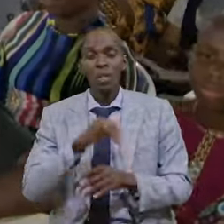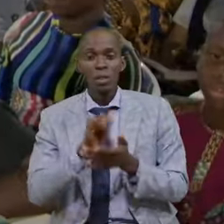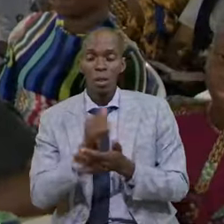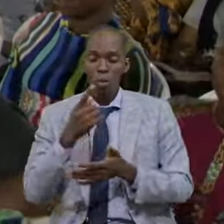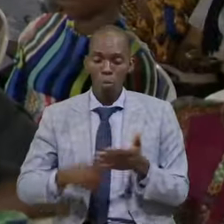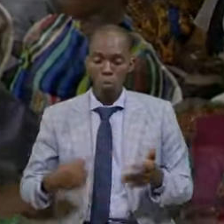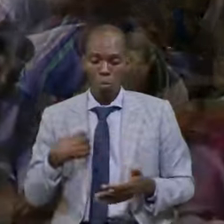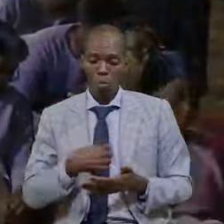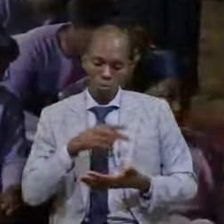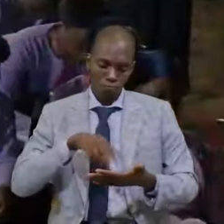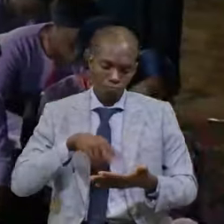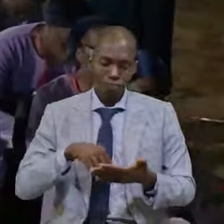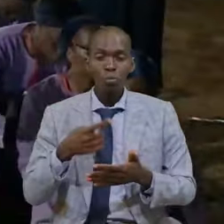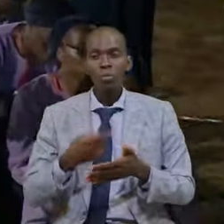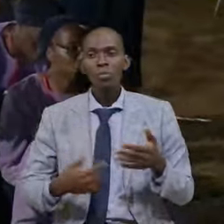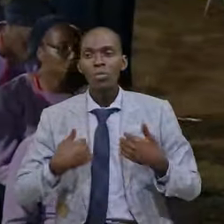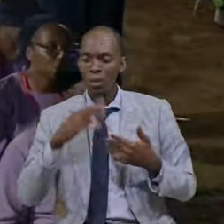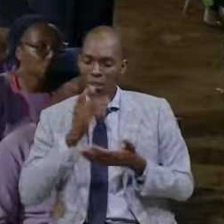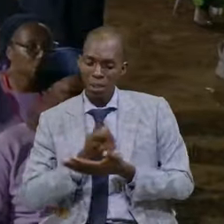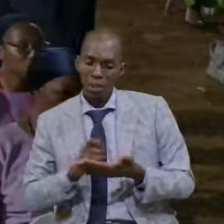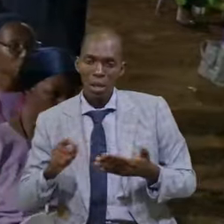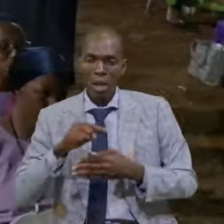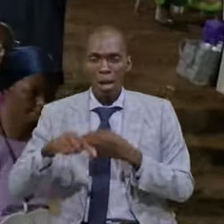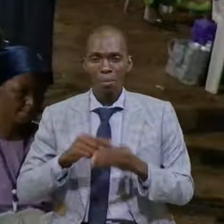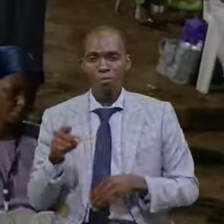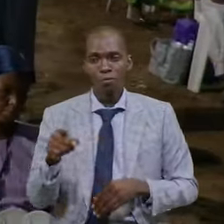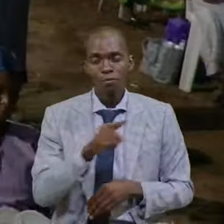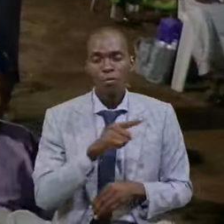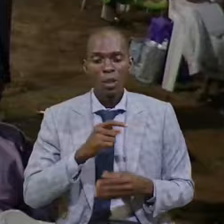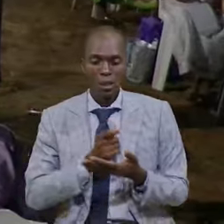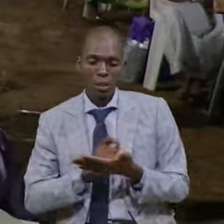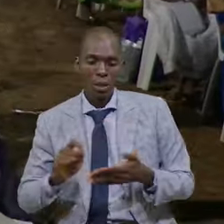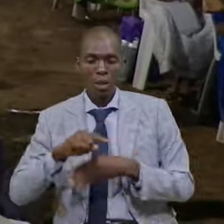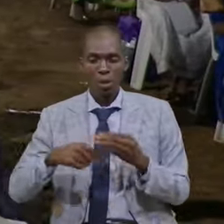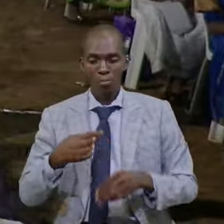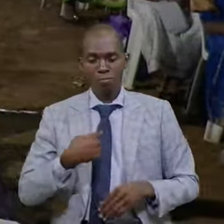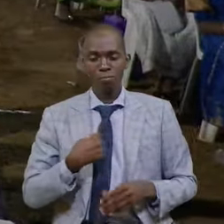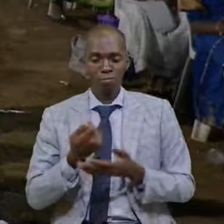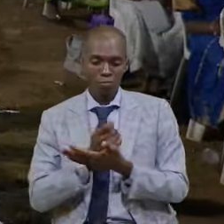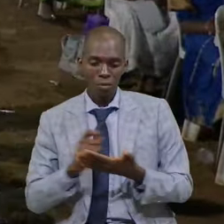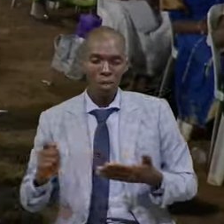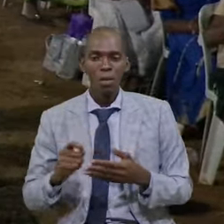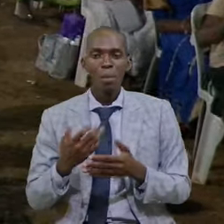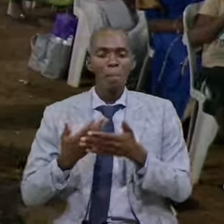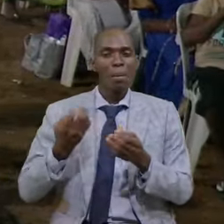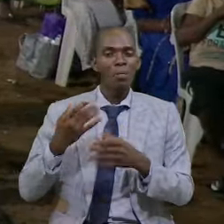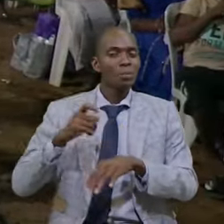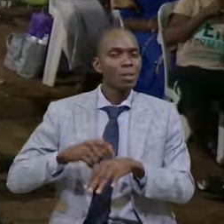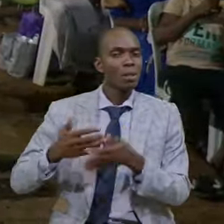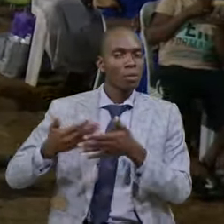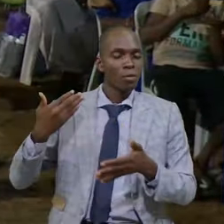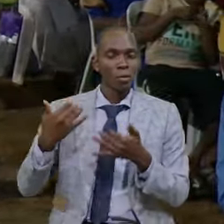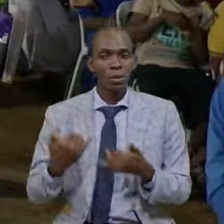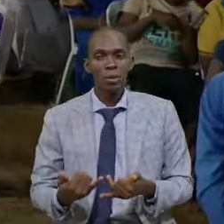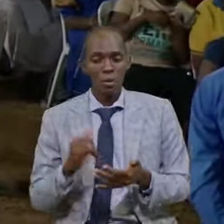what had been written, reaching concerning you, reaching concerning me, reaching aforetime, that tonight